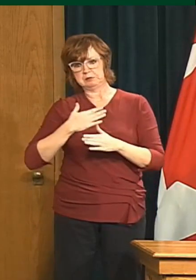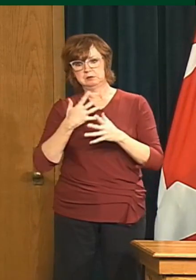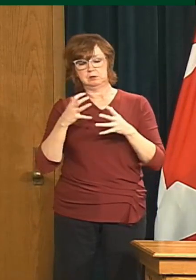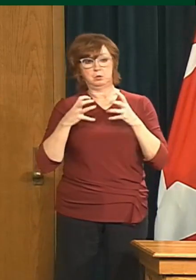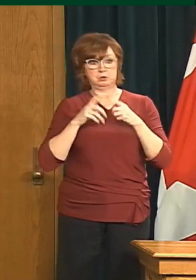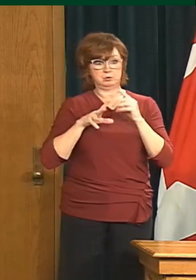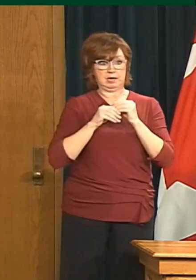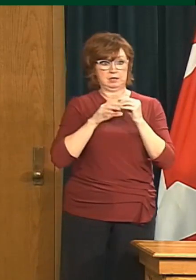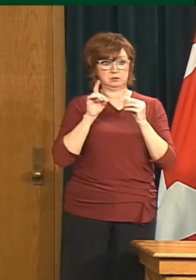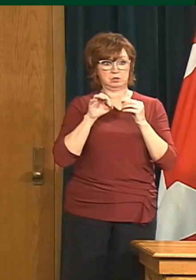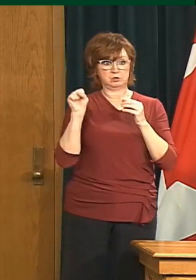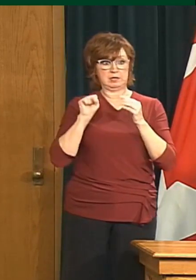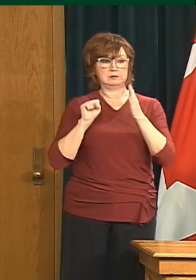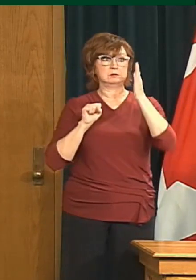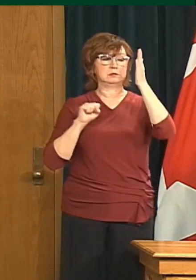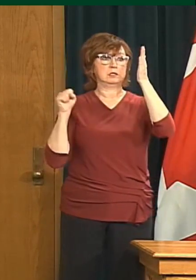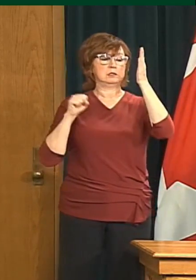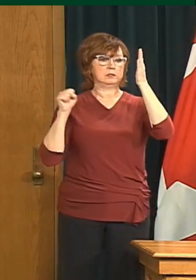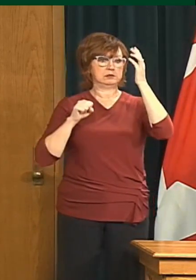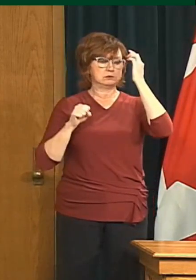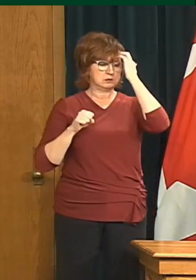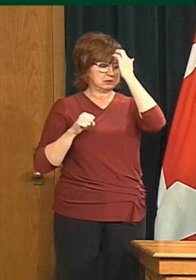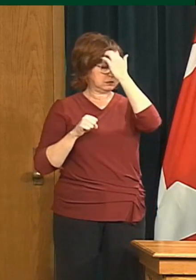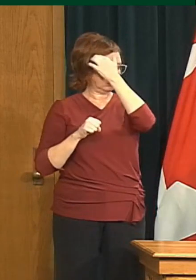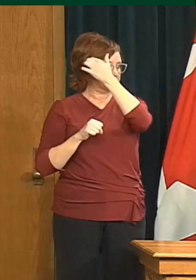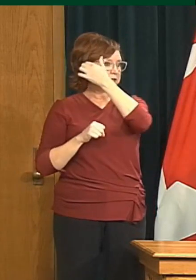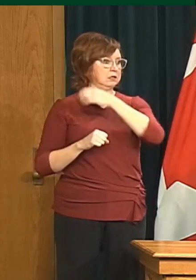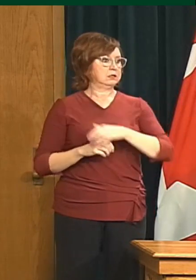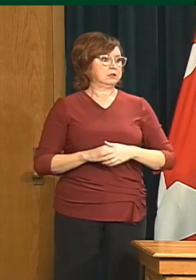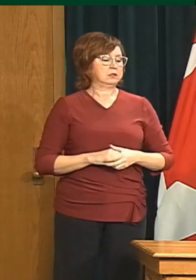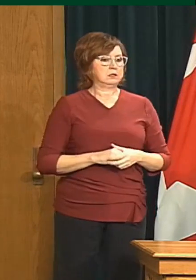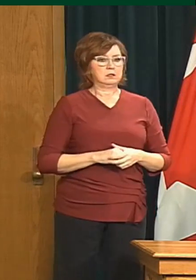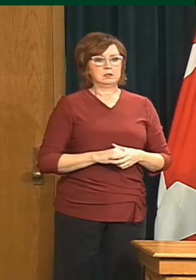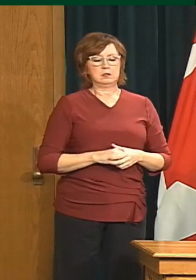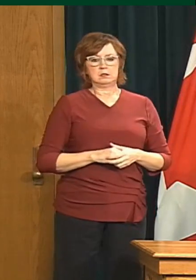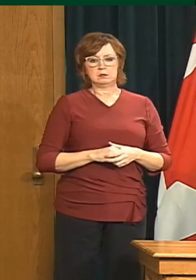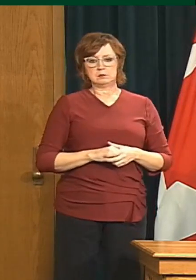I think we need to understand that, while there's egregious,